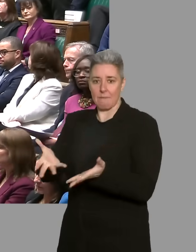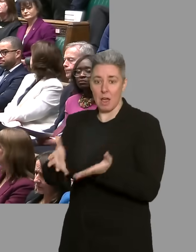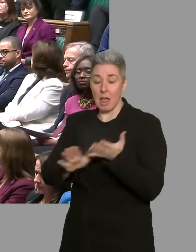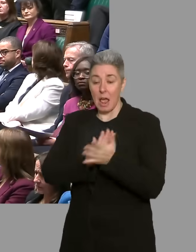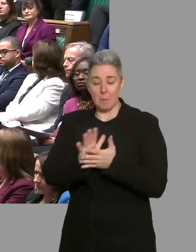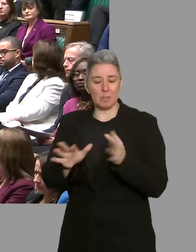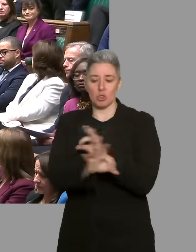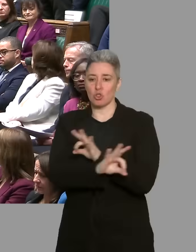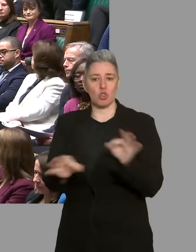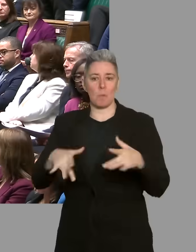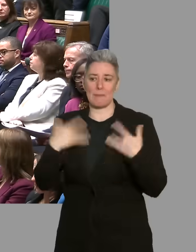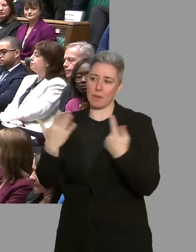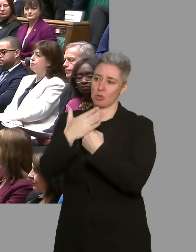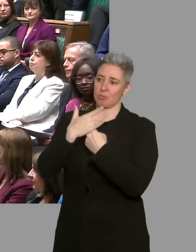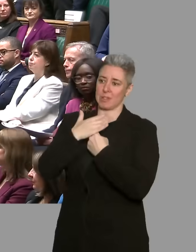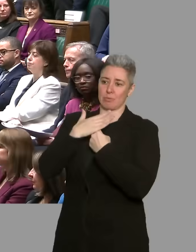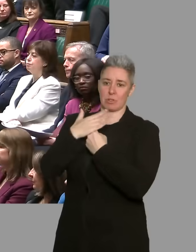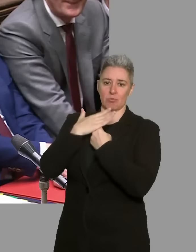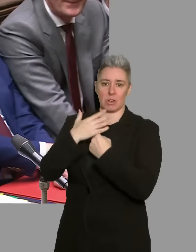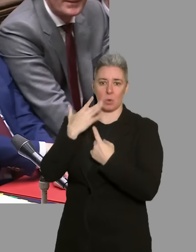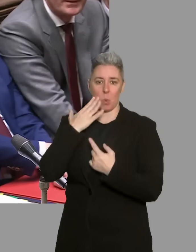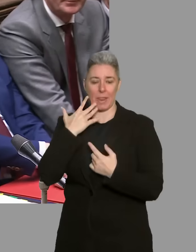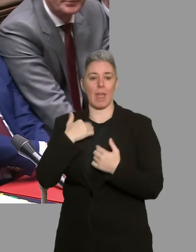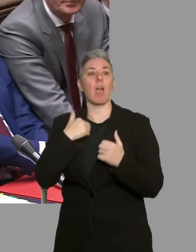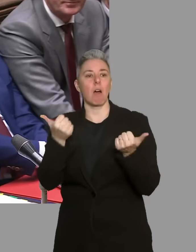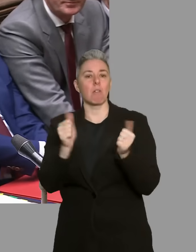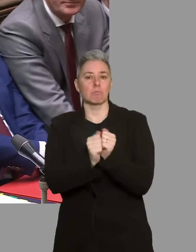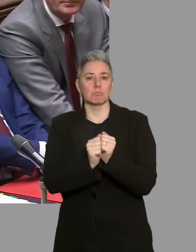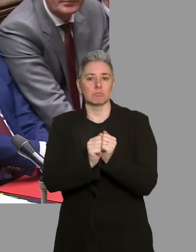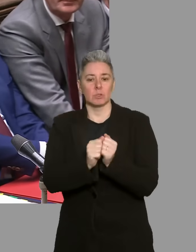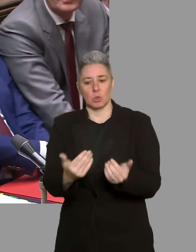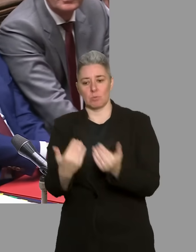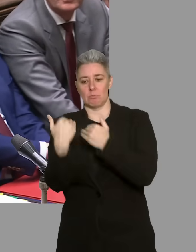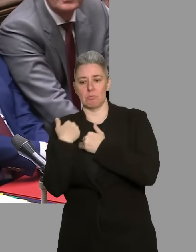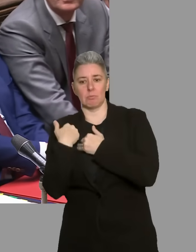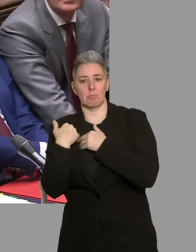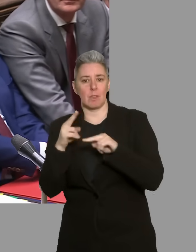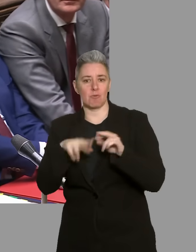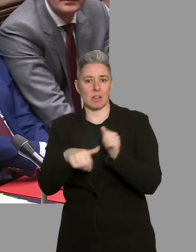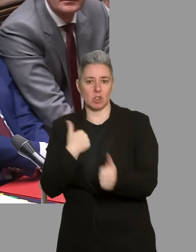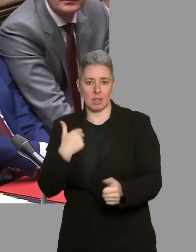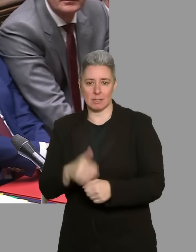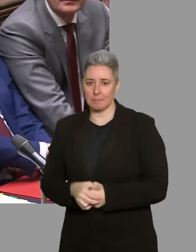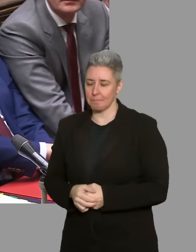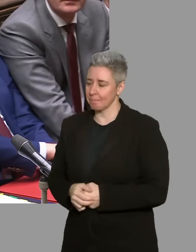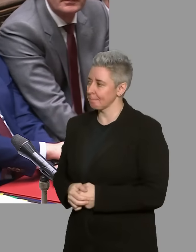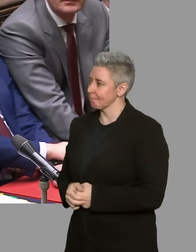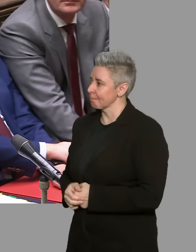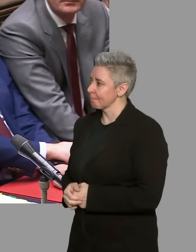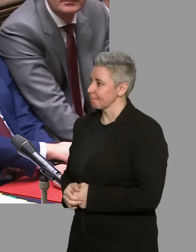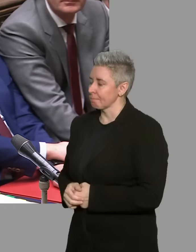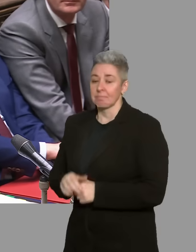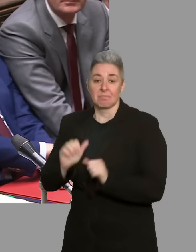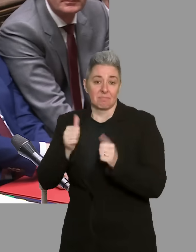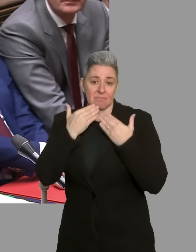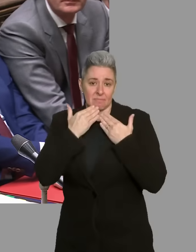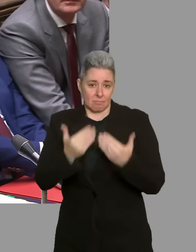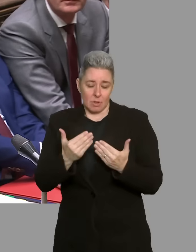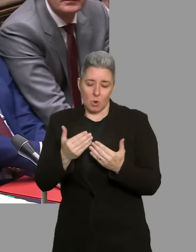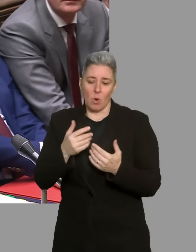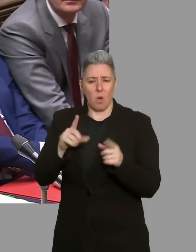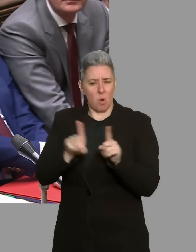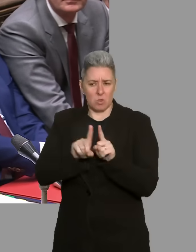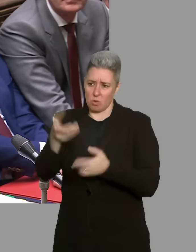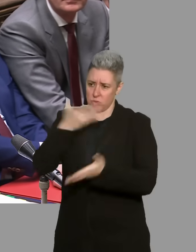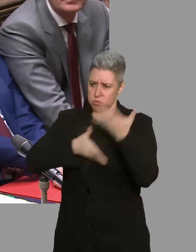Can I thank her, and I speak for the whole House in saying I'm deeply sorry to hear about this tragic case, and all of our thoughts are with